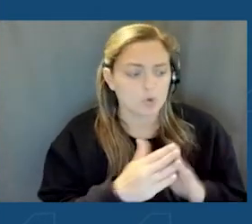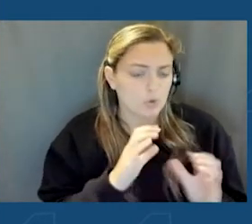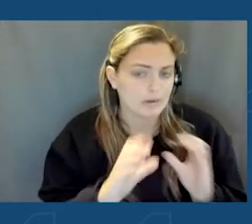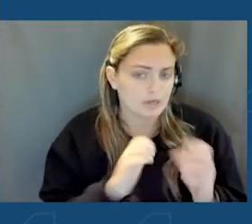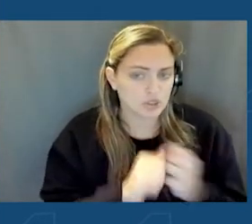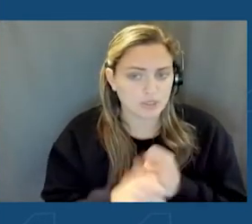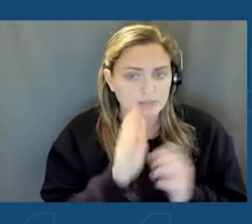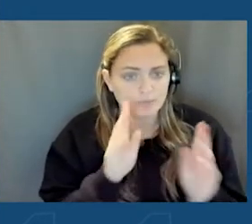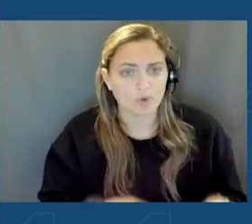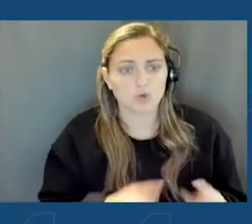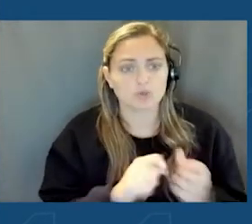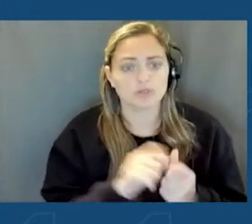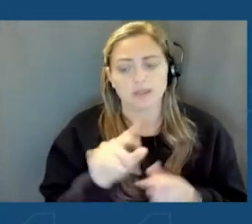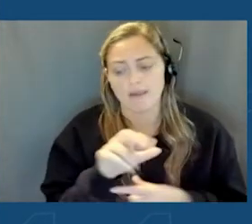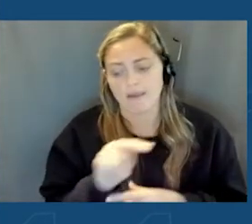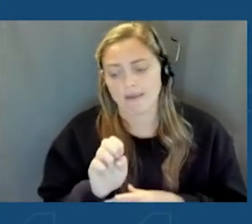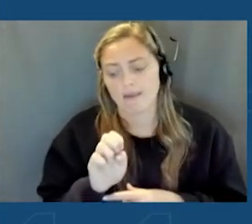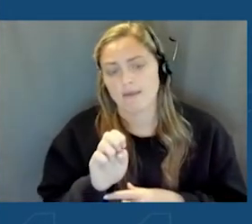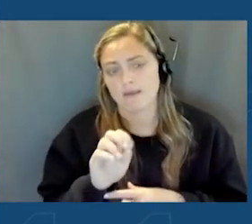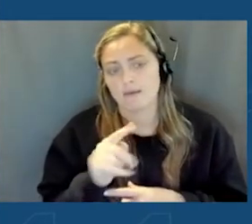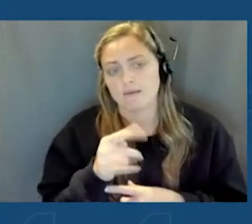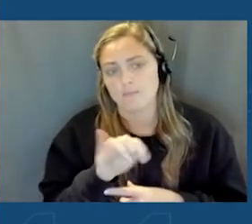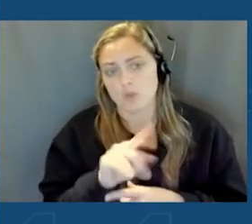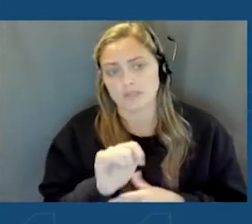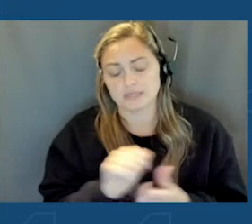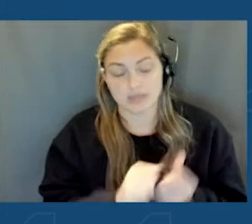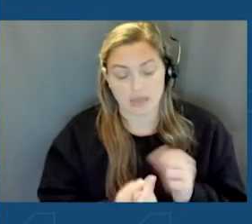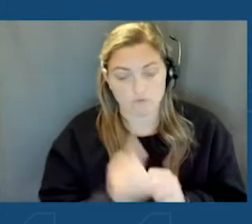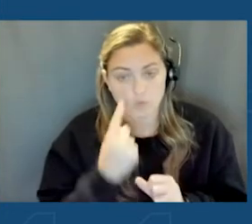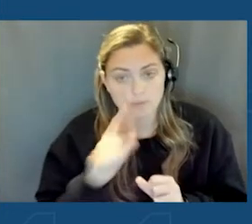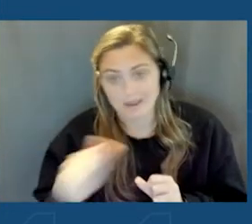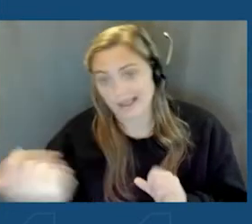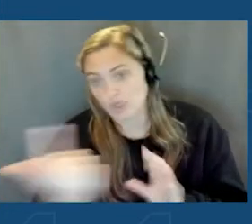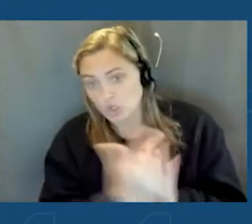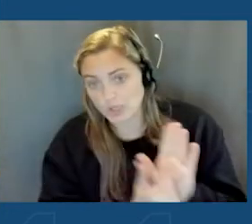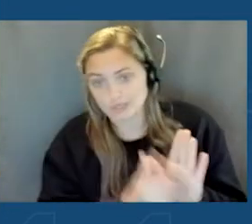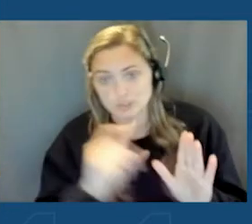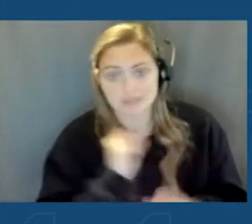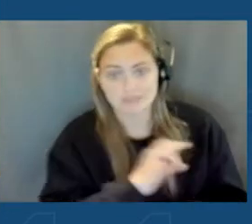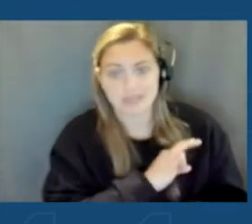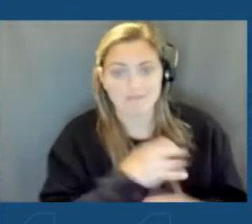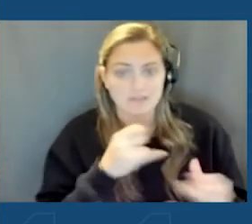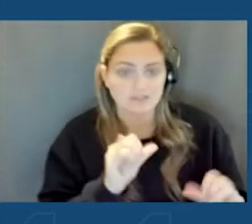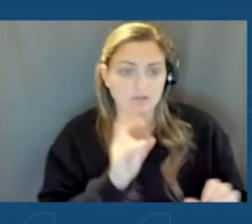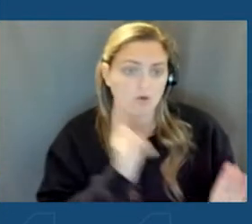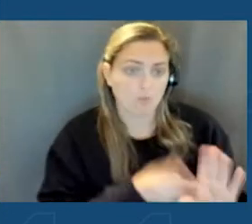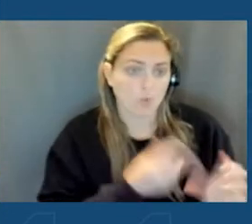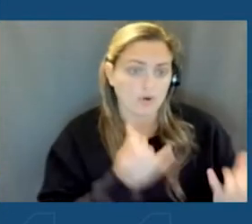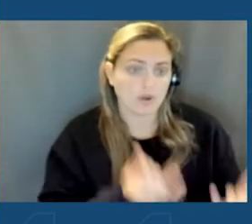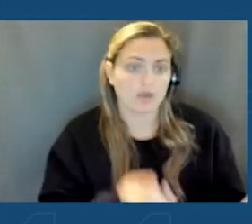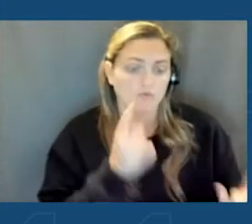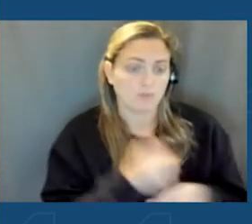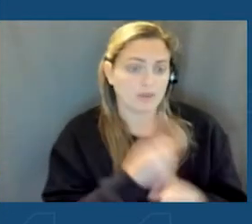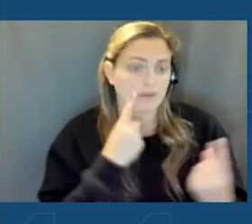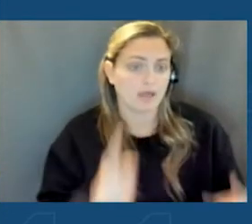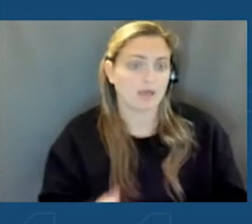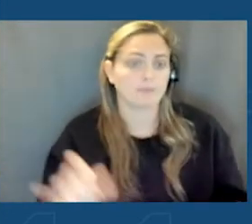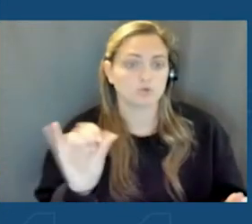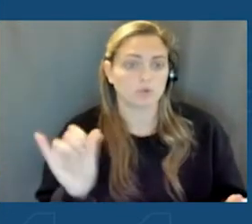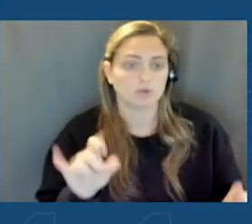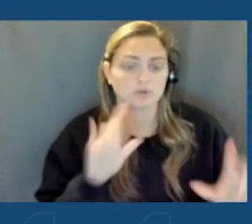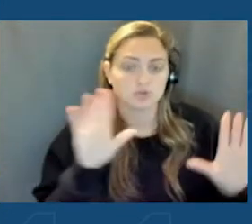Ian Fullerton, and everybody, my other legislative staff that's on board now for making this happen as well. This is a great